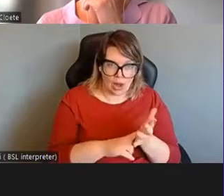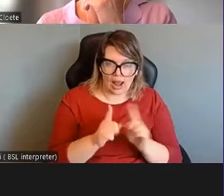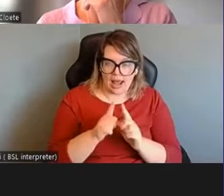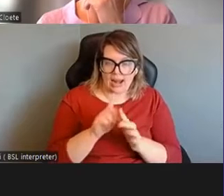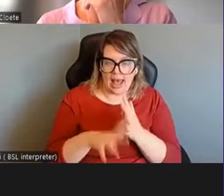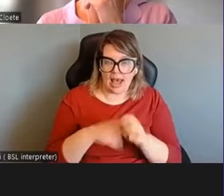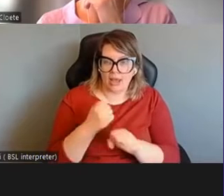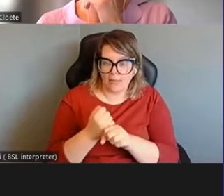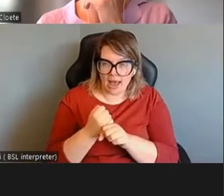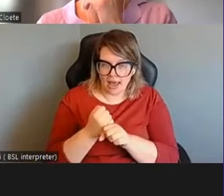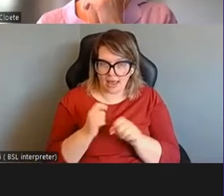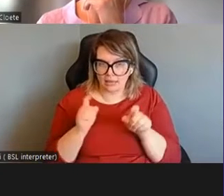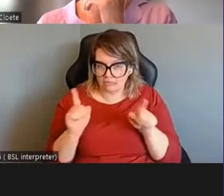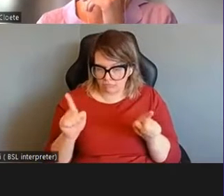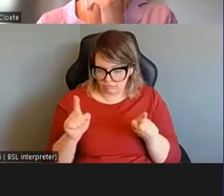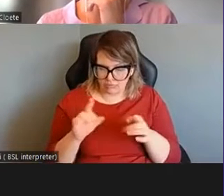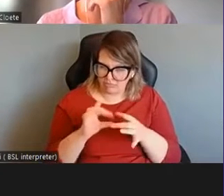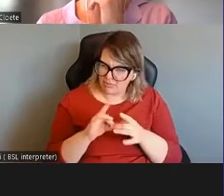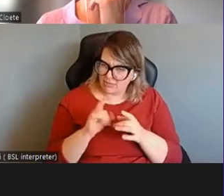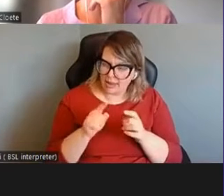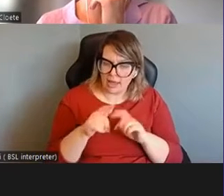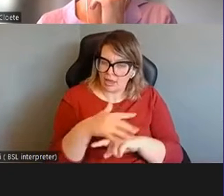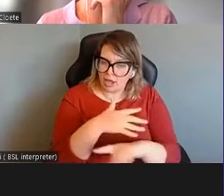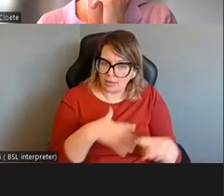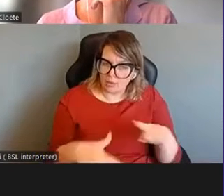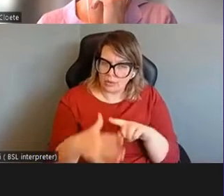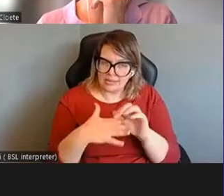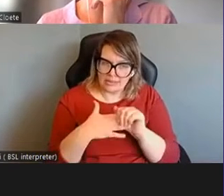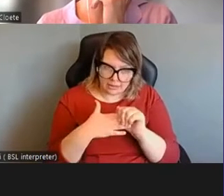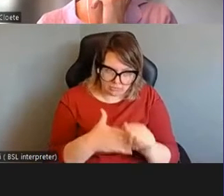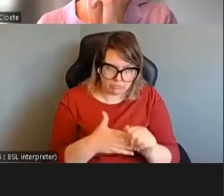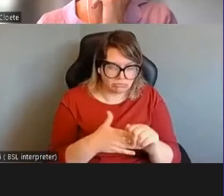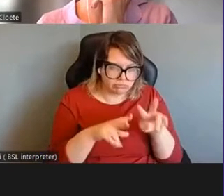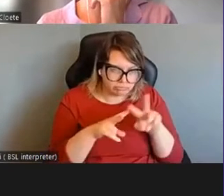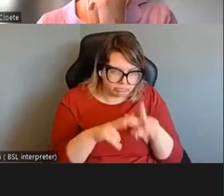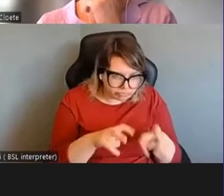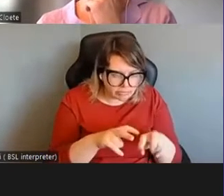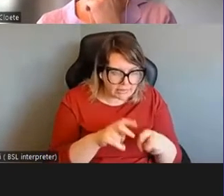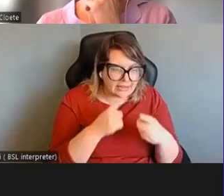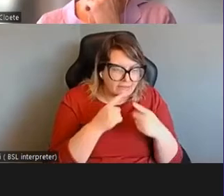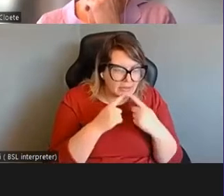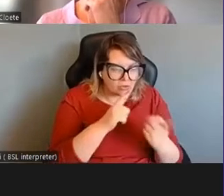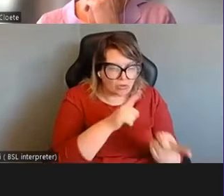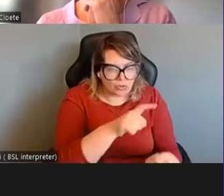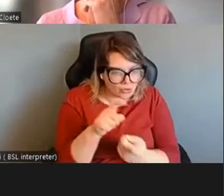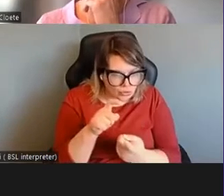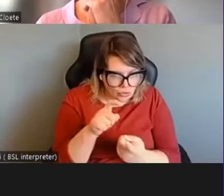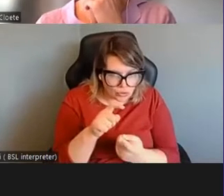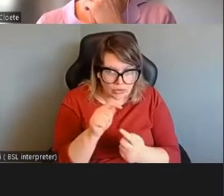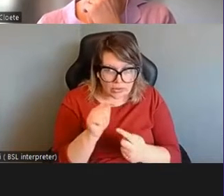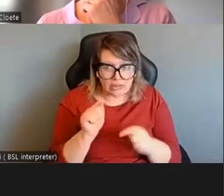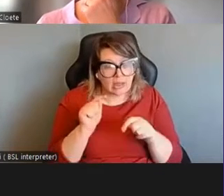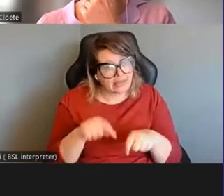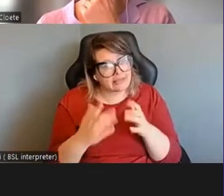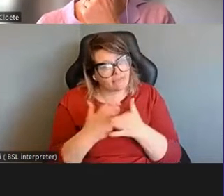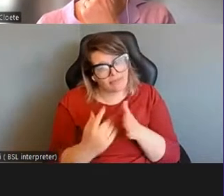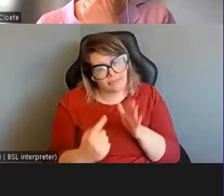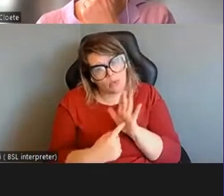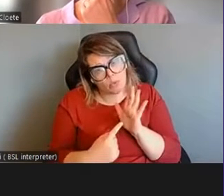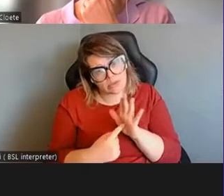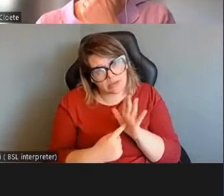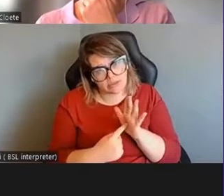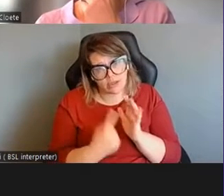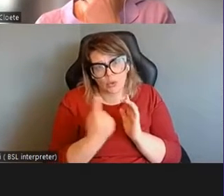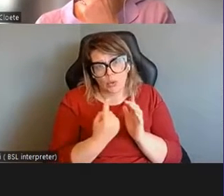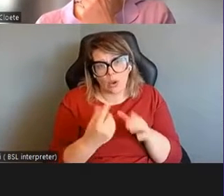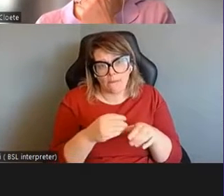experiences on community-led monitoring and evaluation. And as we mentioned earlier, it is important for us that